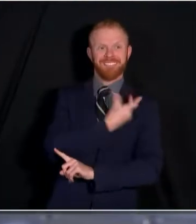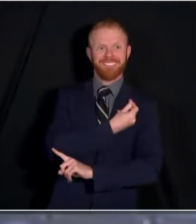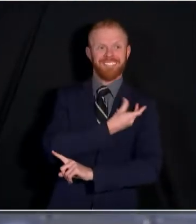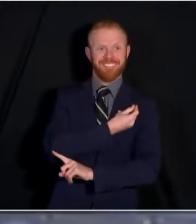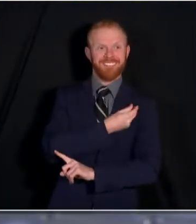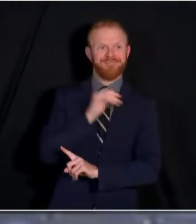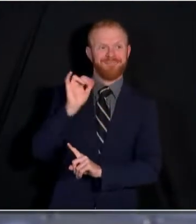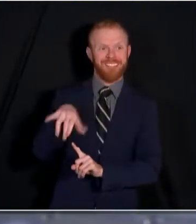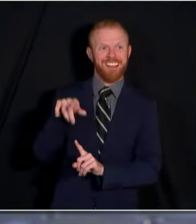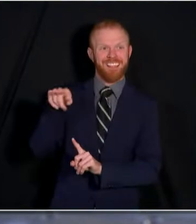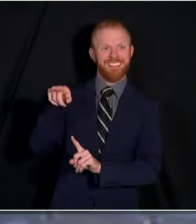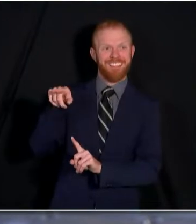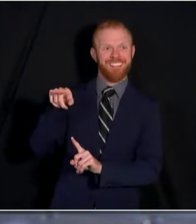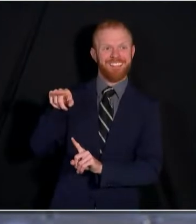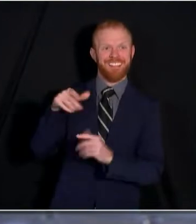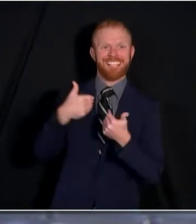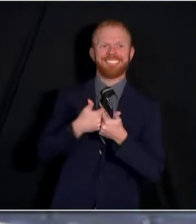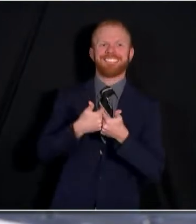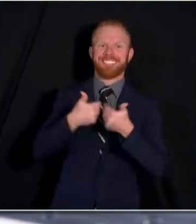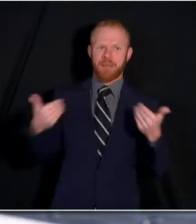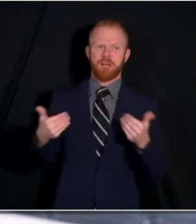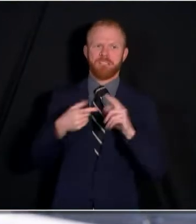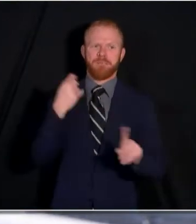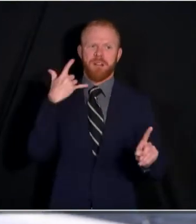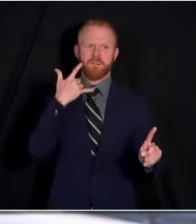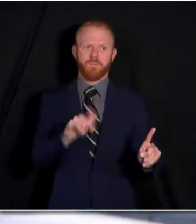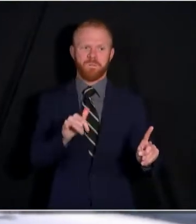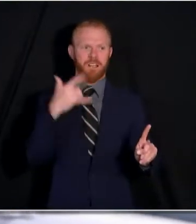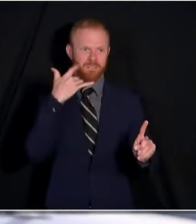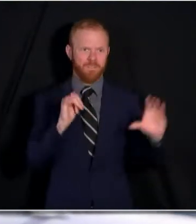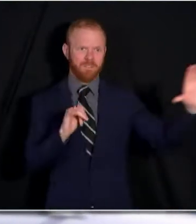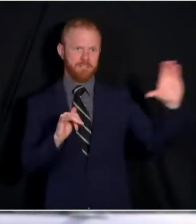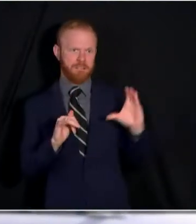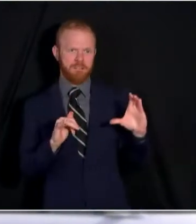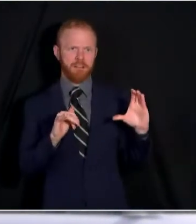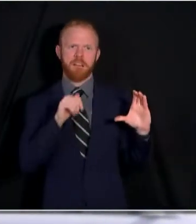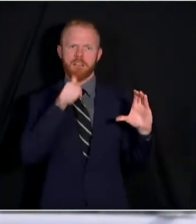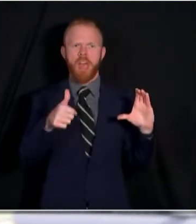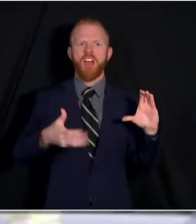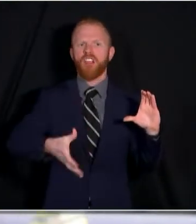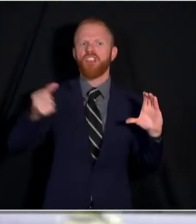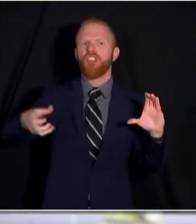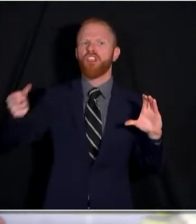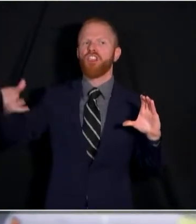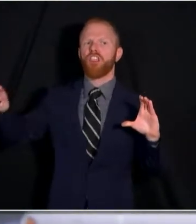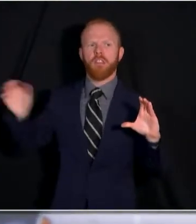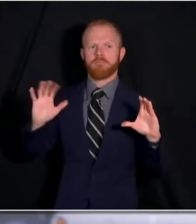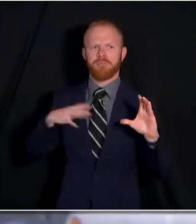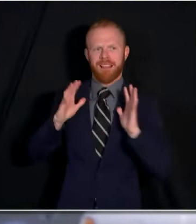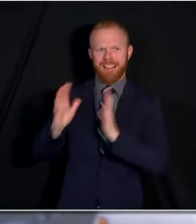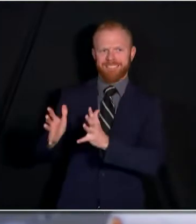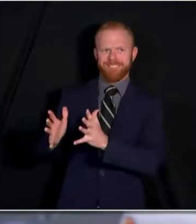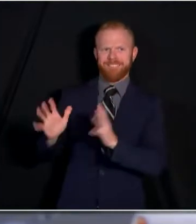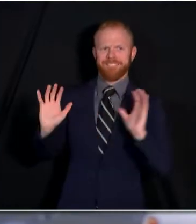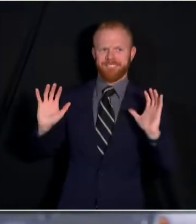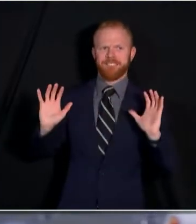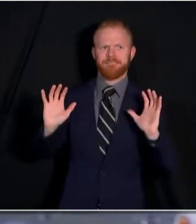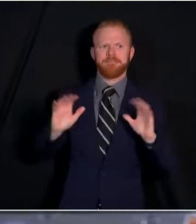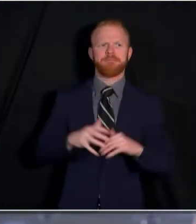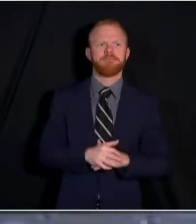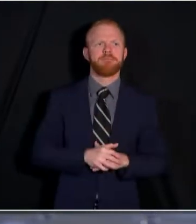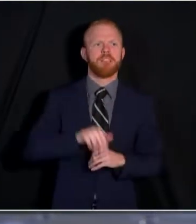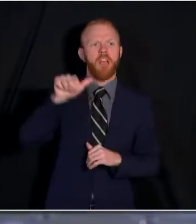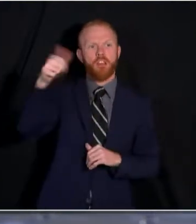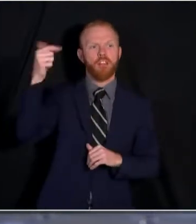of the state of California. So they're not cannibalizing on the same supply. So that's very, very important to understand. 2 points I want to